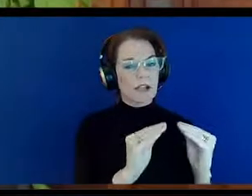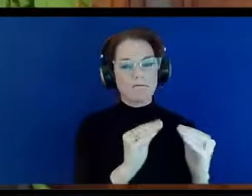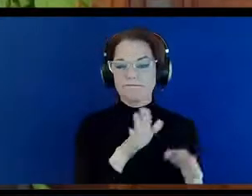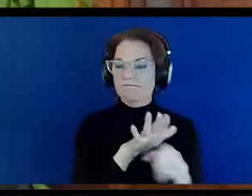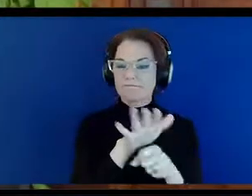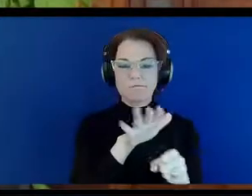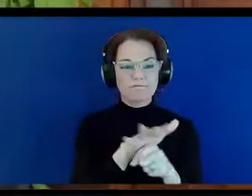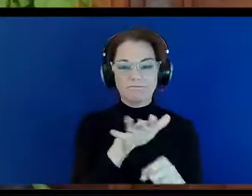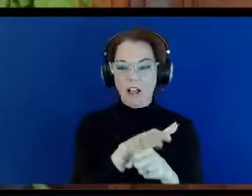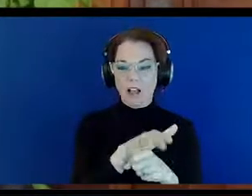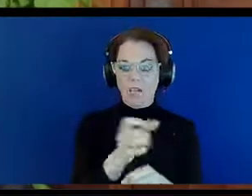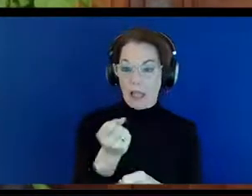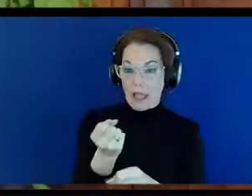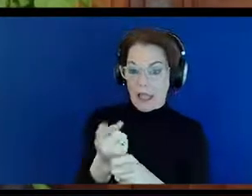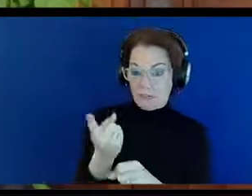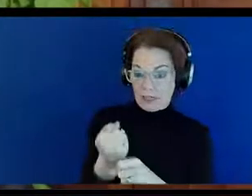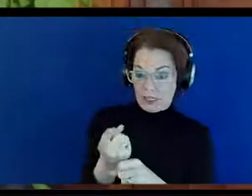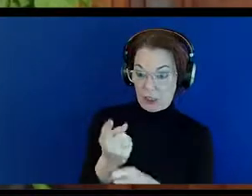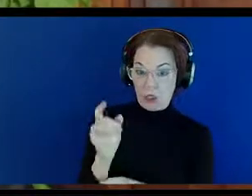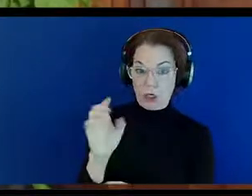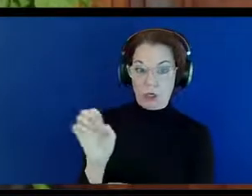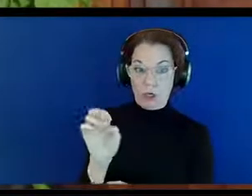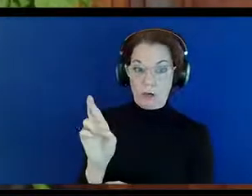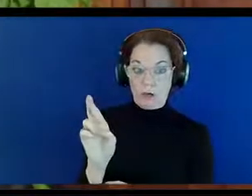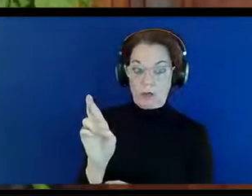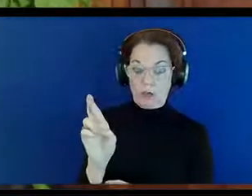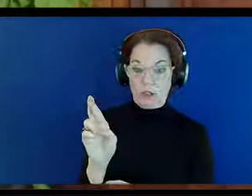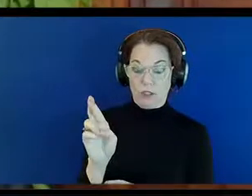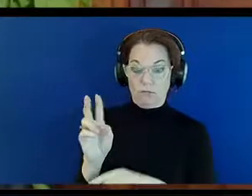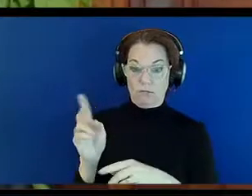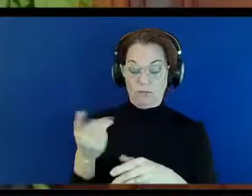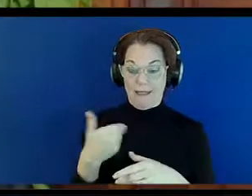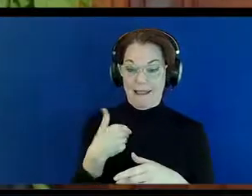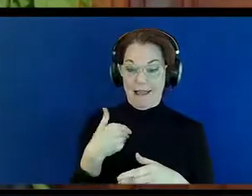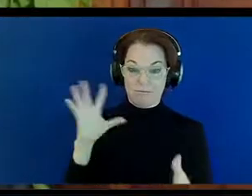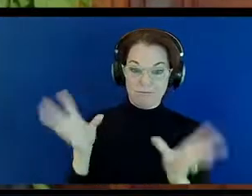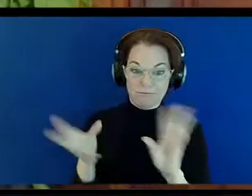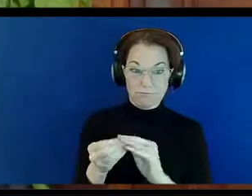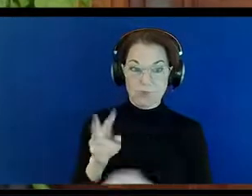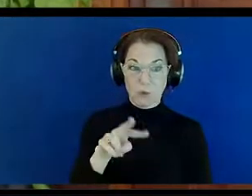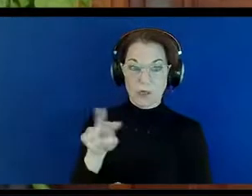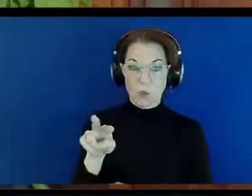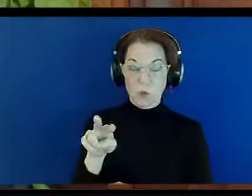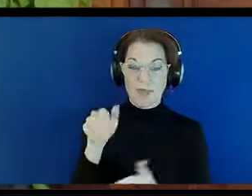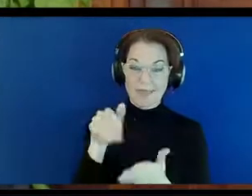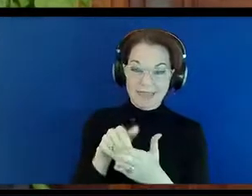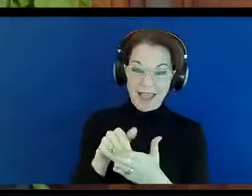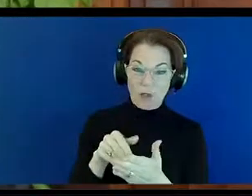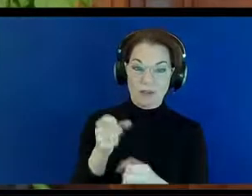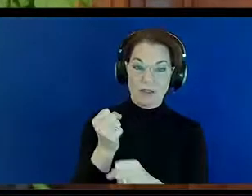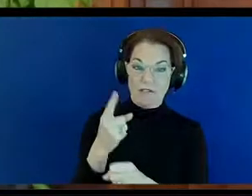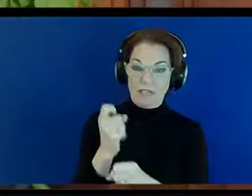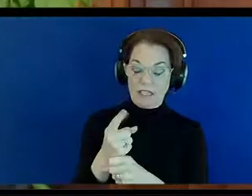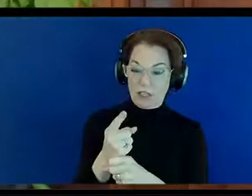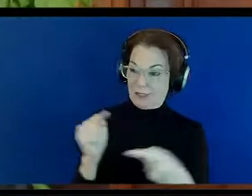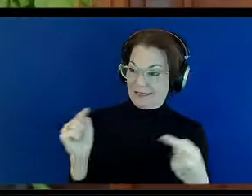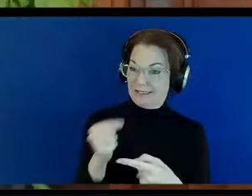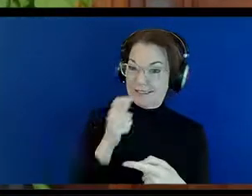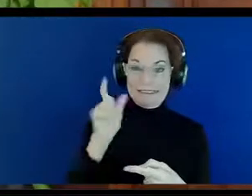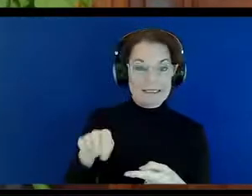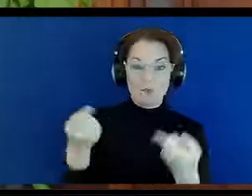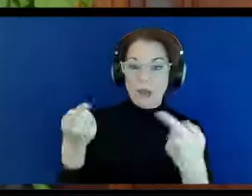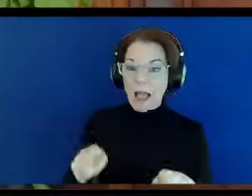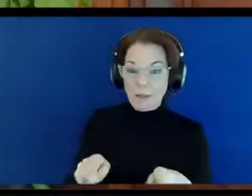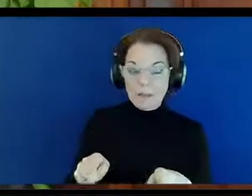enough. Every year, emergency rooms across the country treat over 22,000 preventable injuries caused